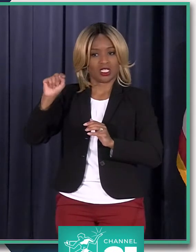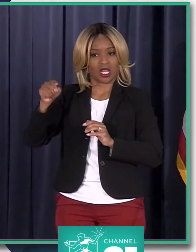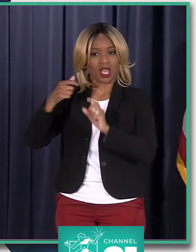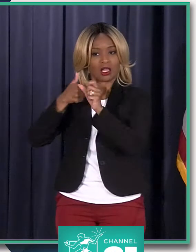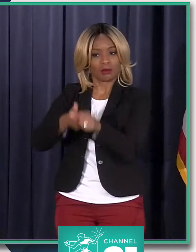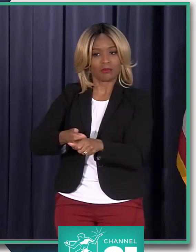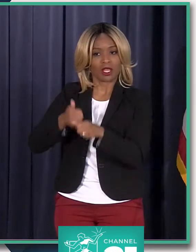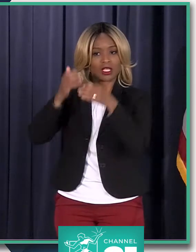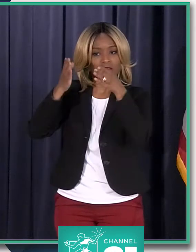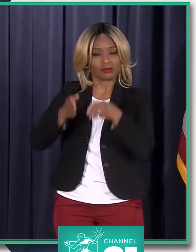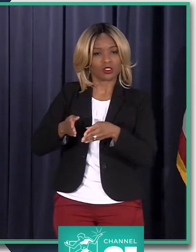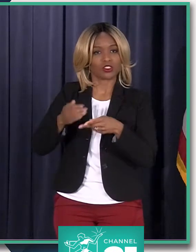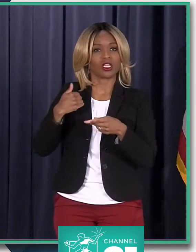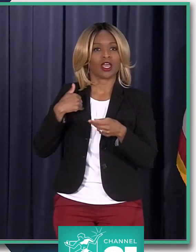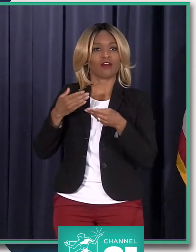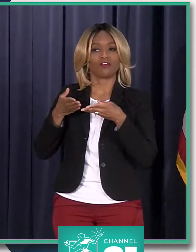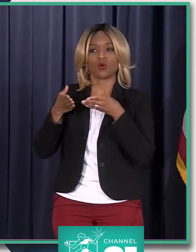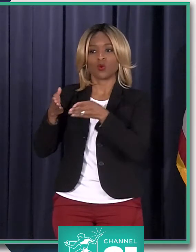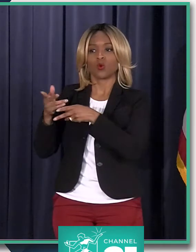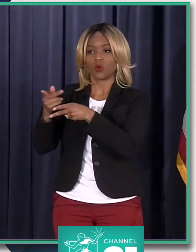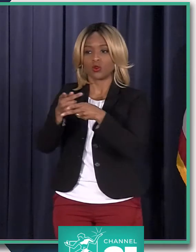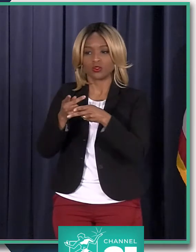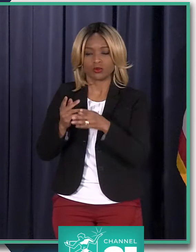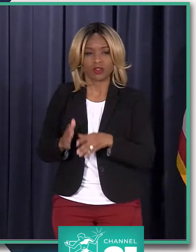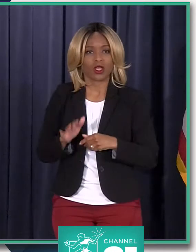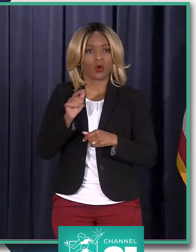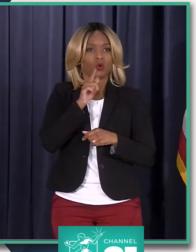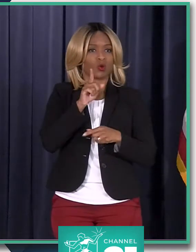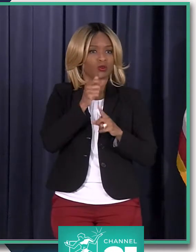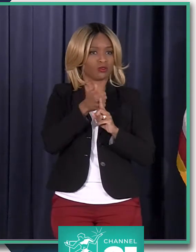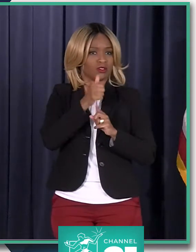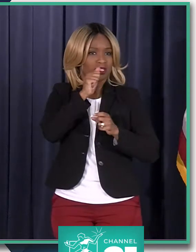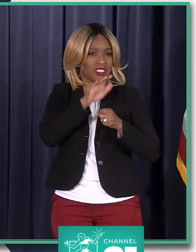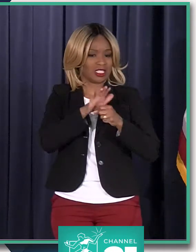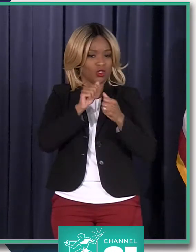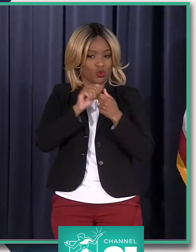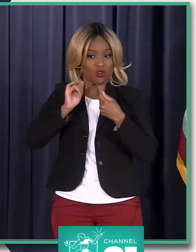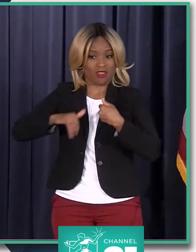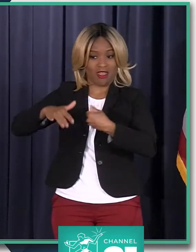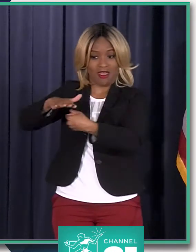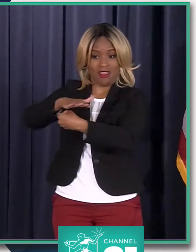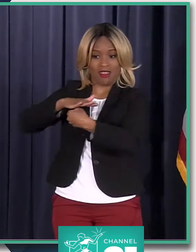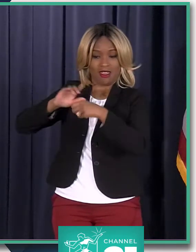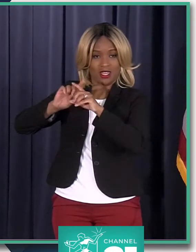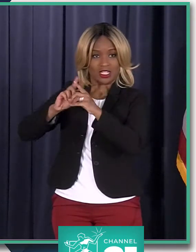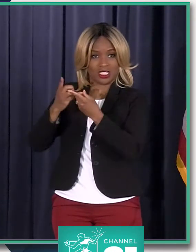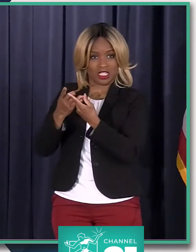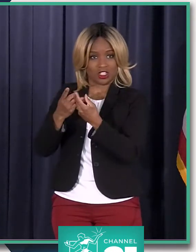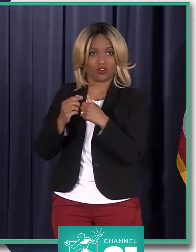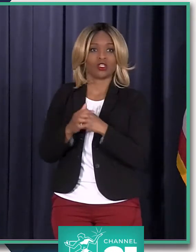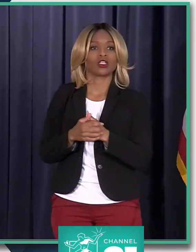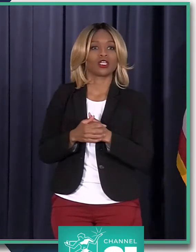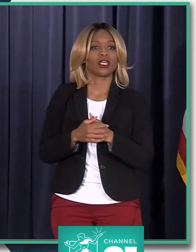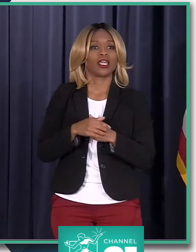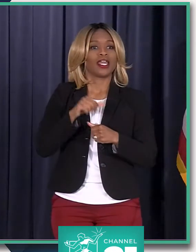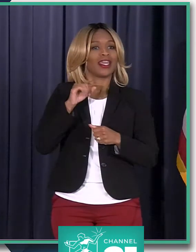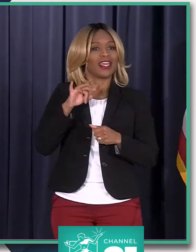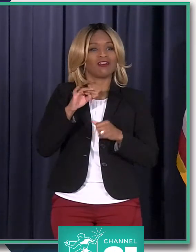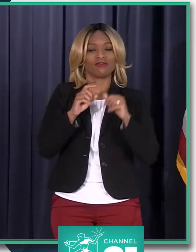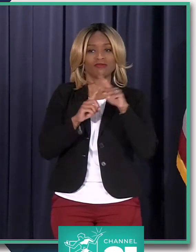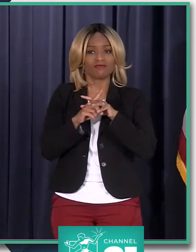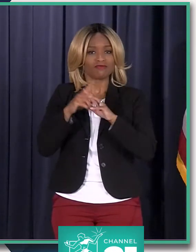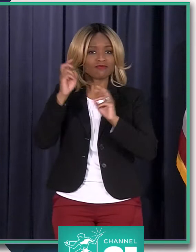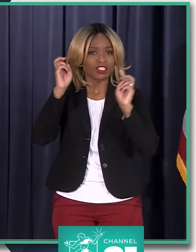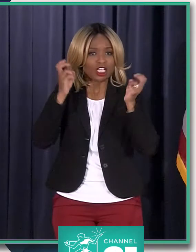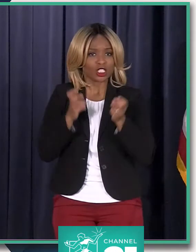It'll have the road supervisor that's dedicated to that district, in this case District 7, and if there's an